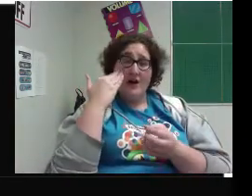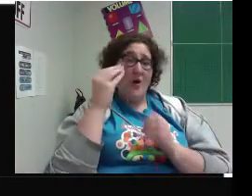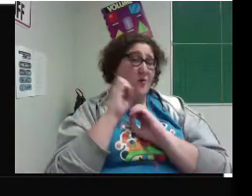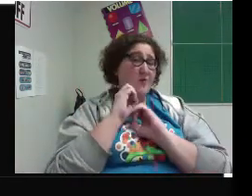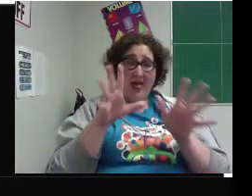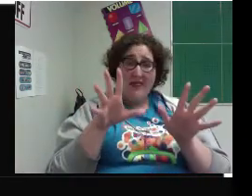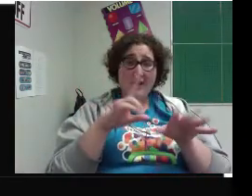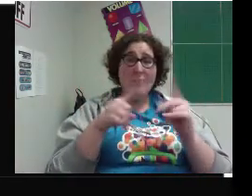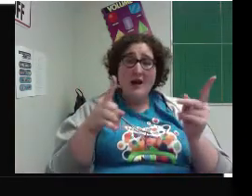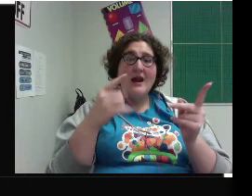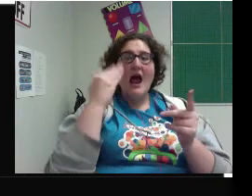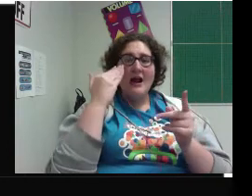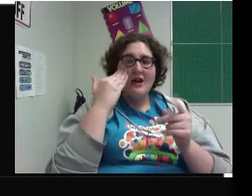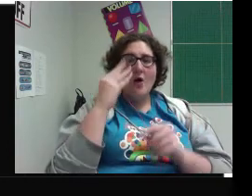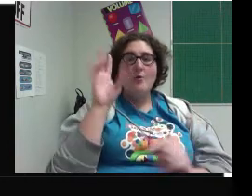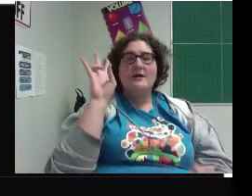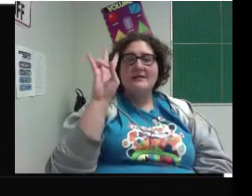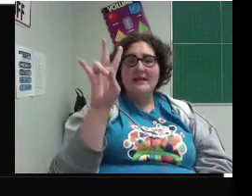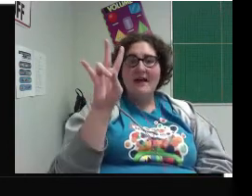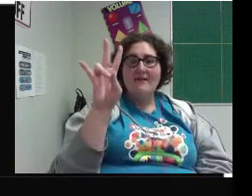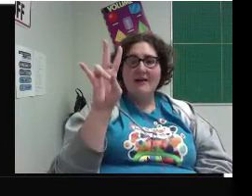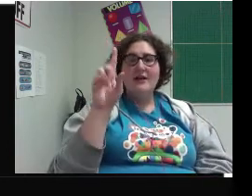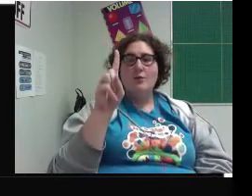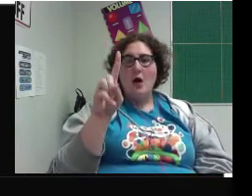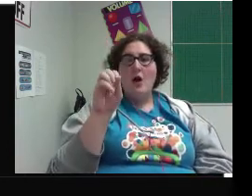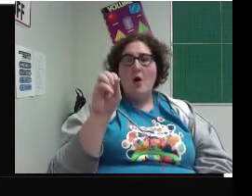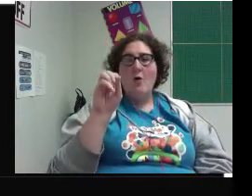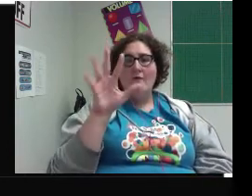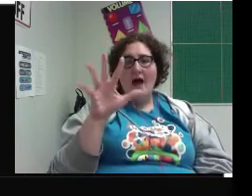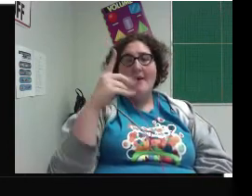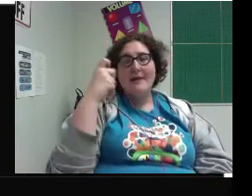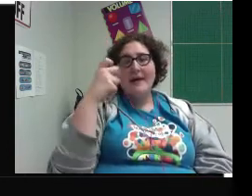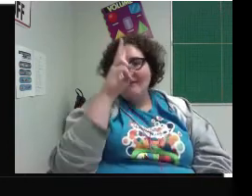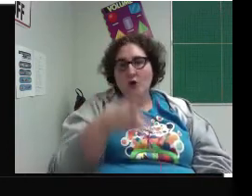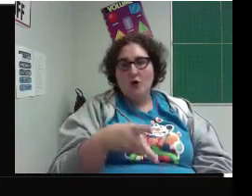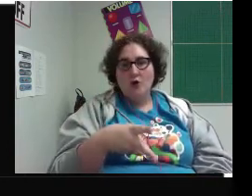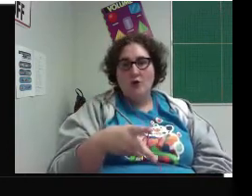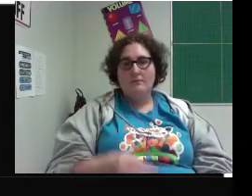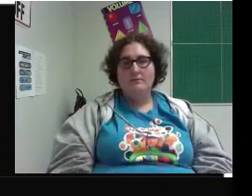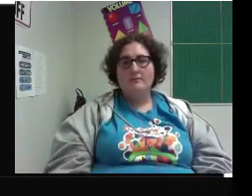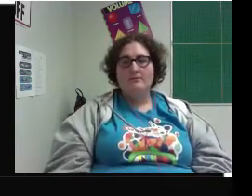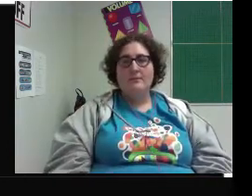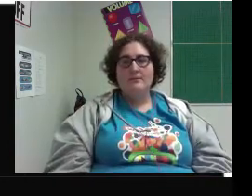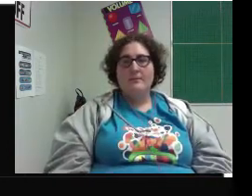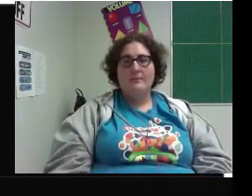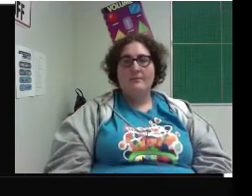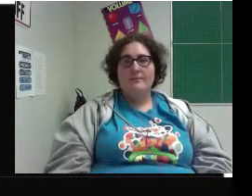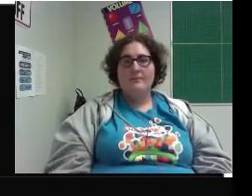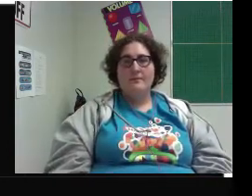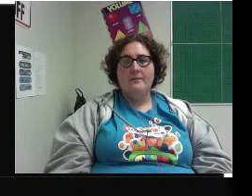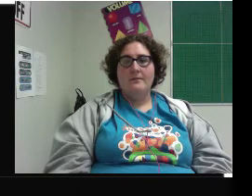lines, I know that angle 7 has to be 105 by vertical angles. So I'm going to say 105